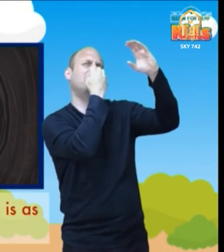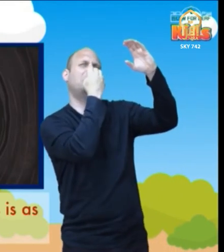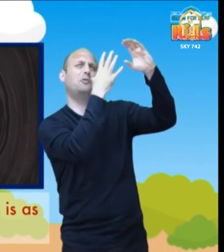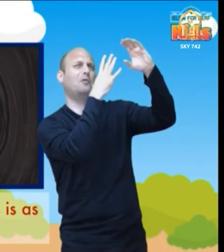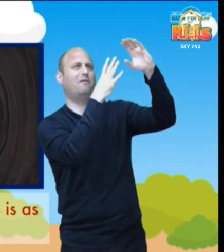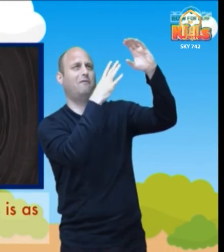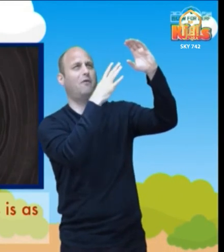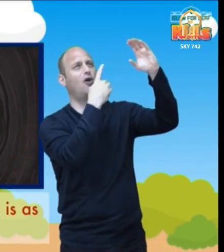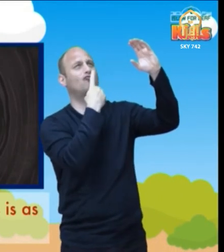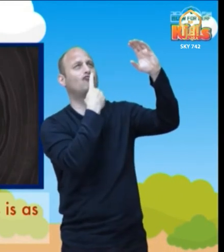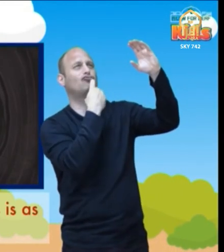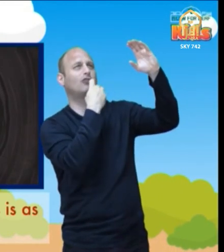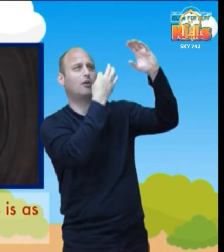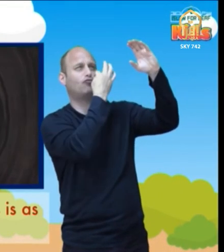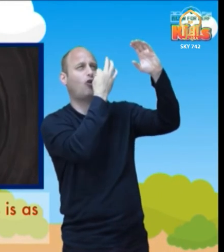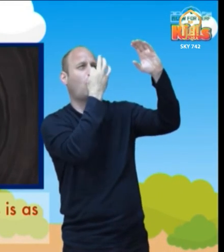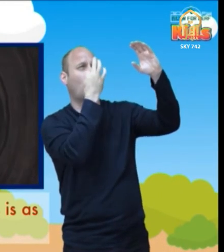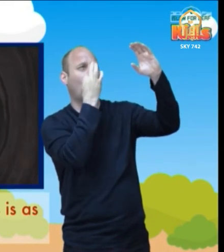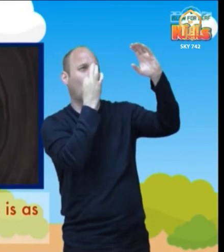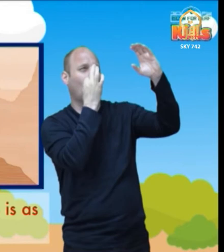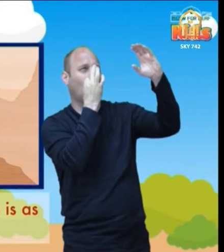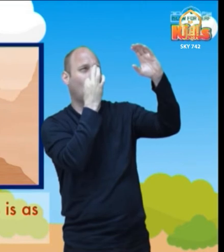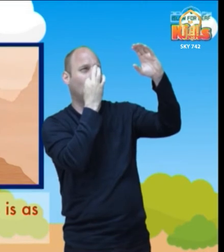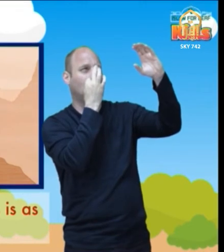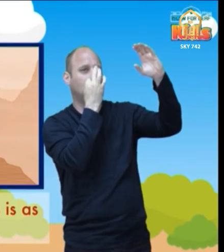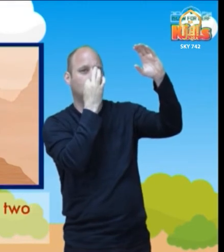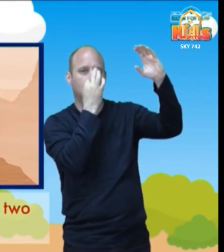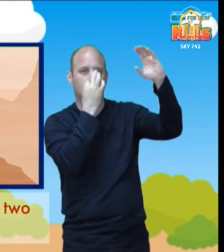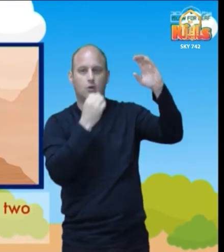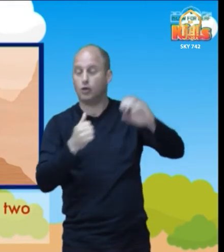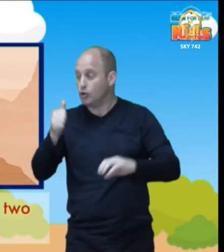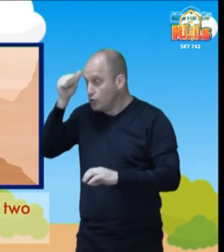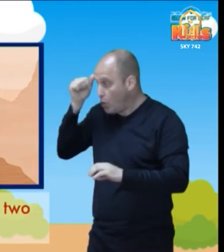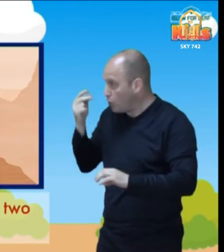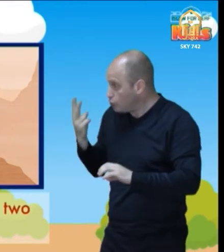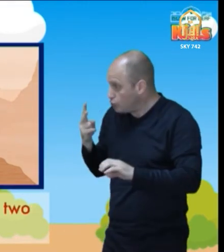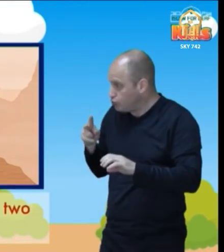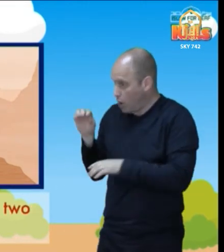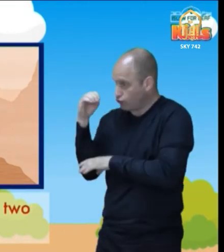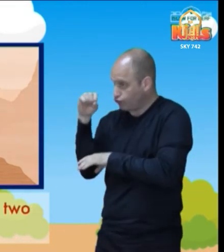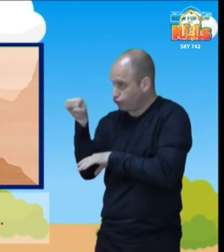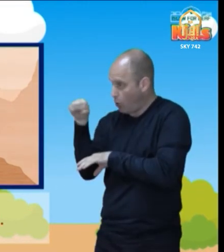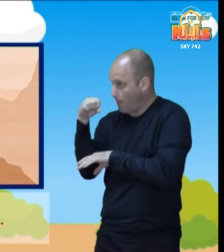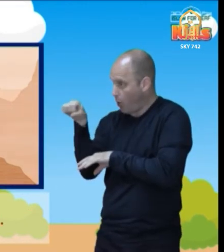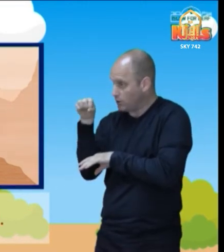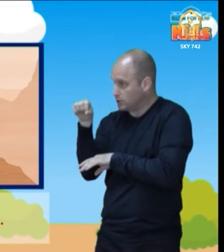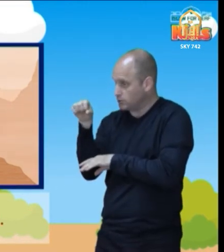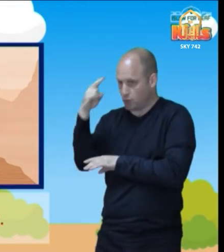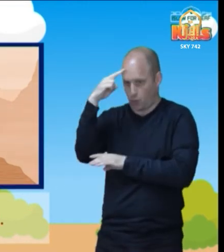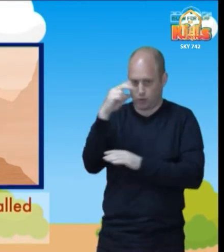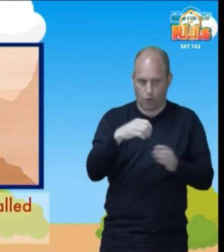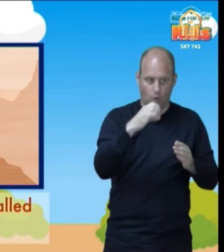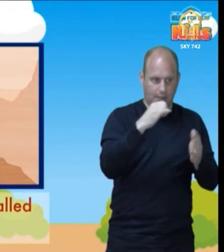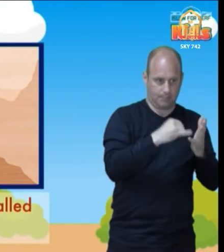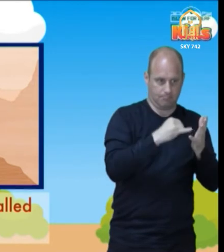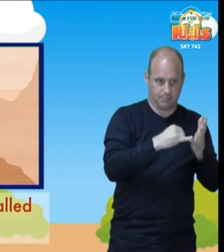Oh, how beautiful! Mars is red as a rose. Did you know there are two robots on Mars? One is called Spirit,